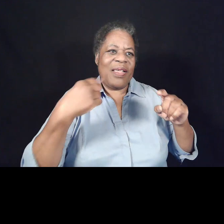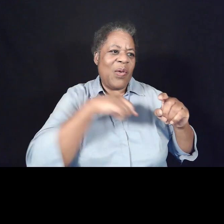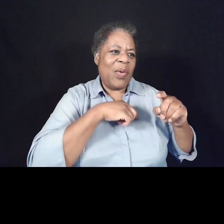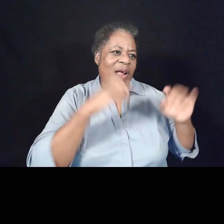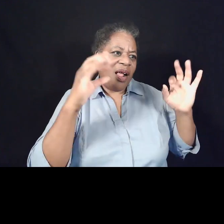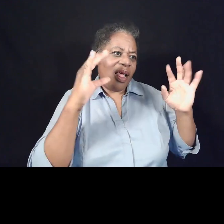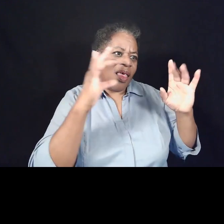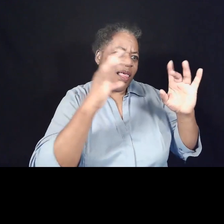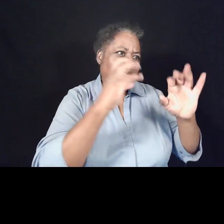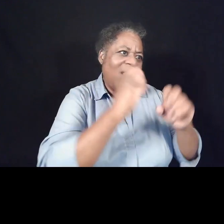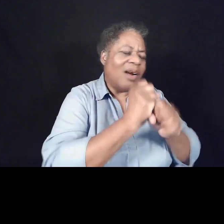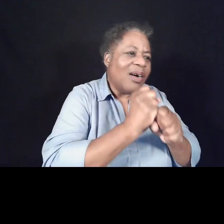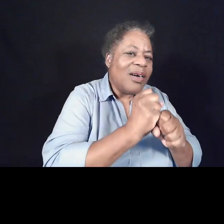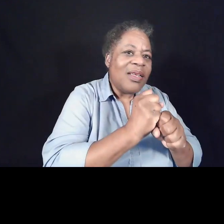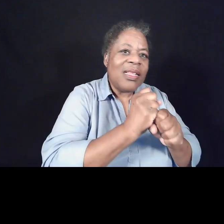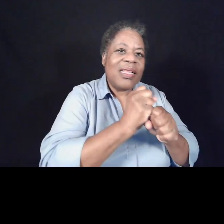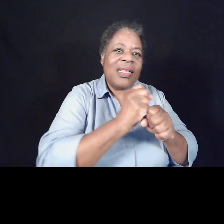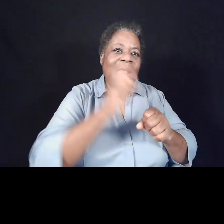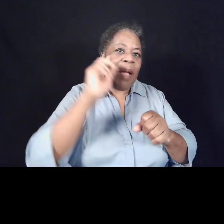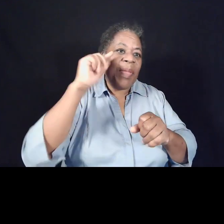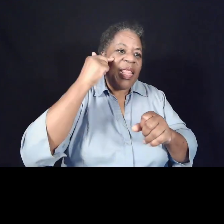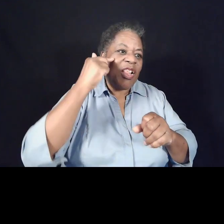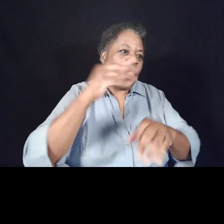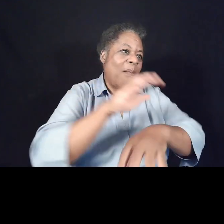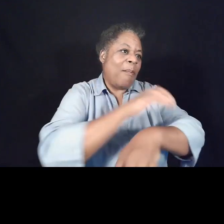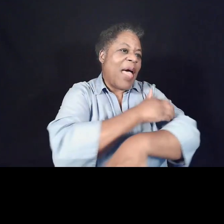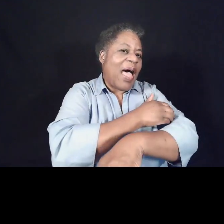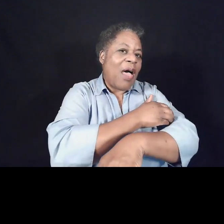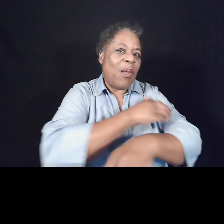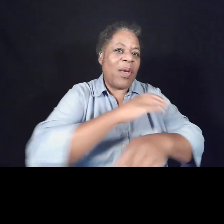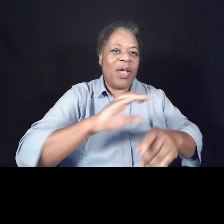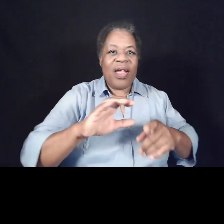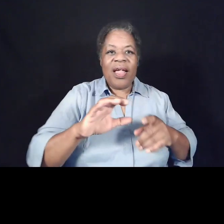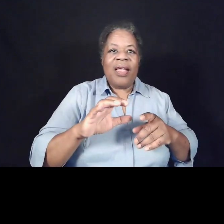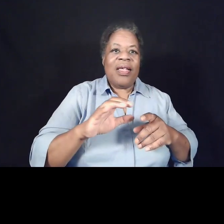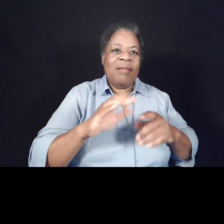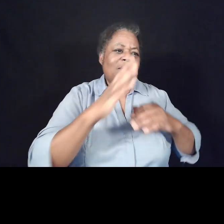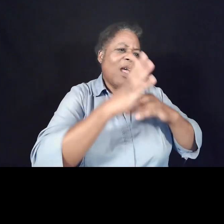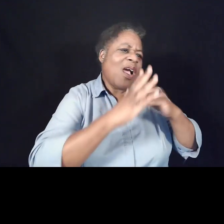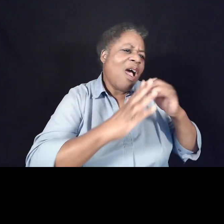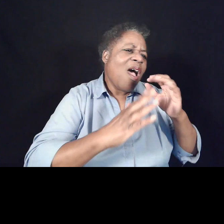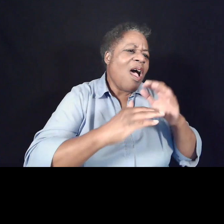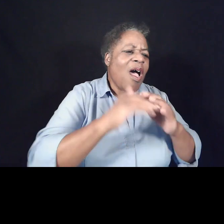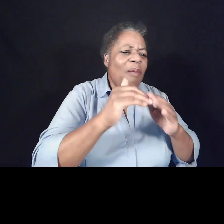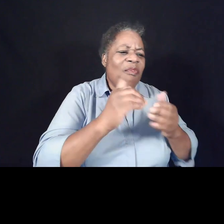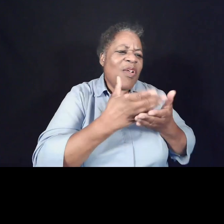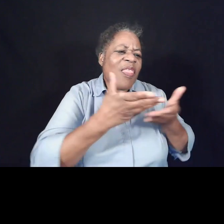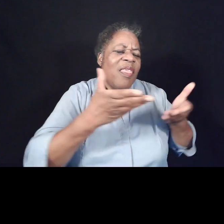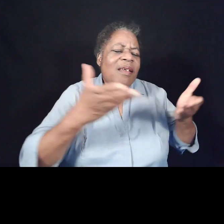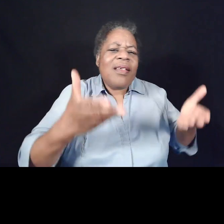political power and cultural respectability, with comfort and convenience.